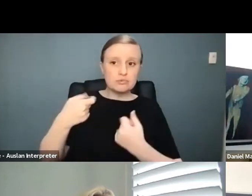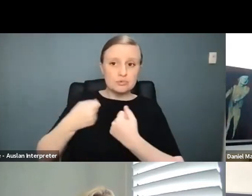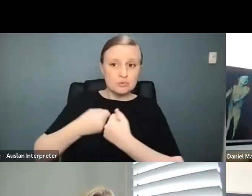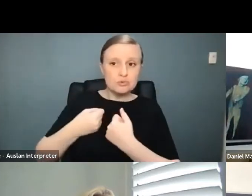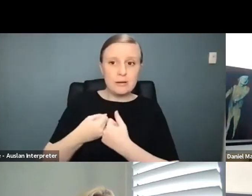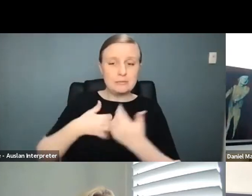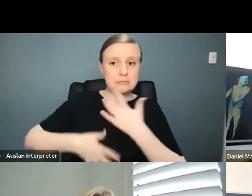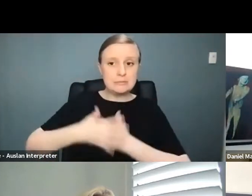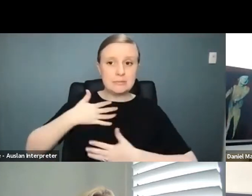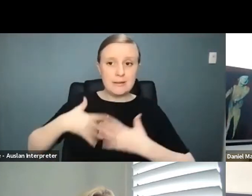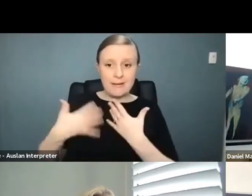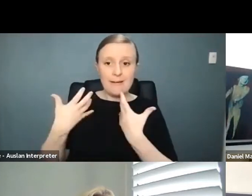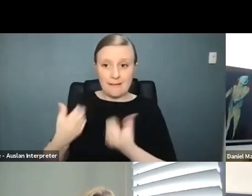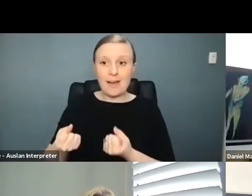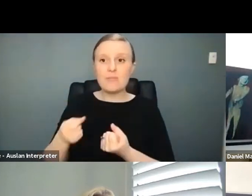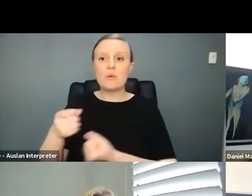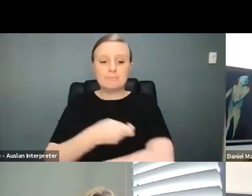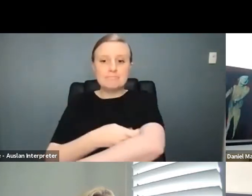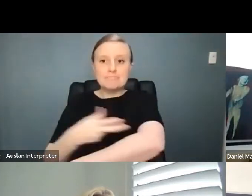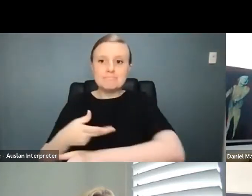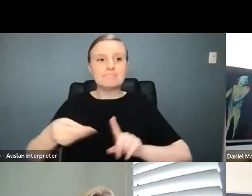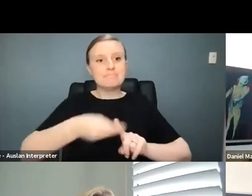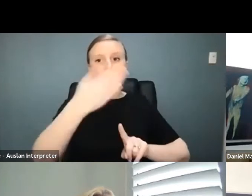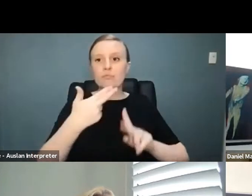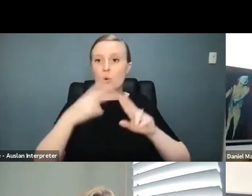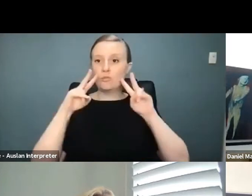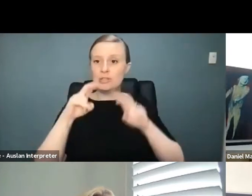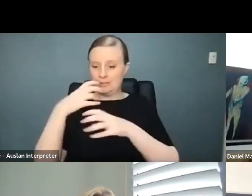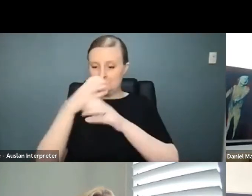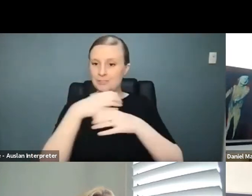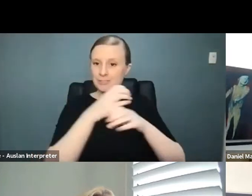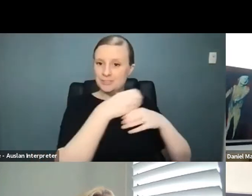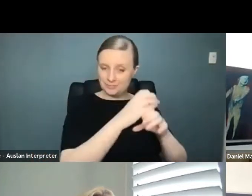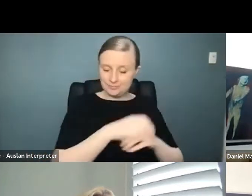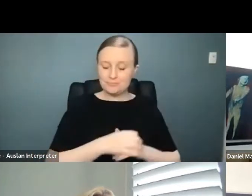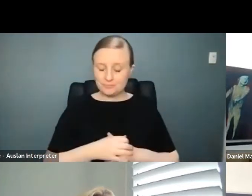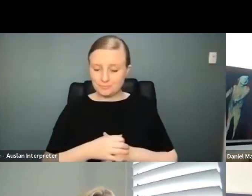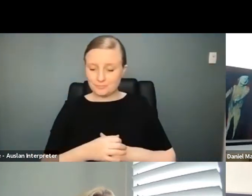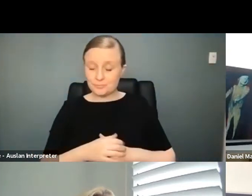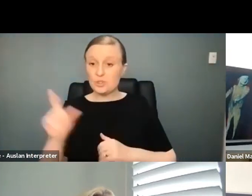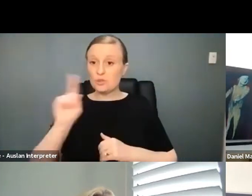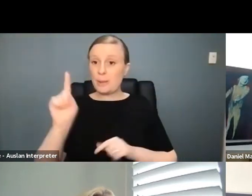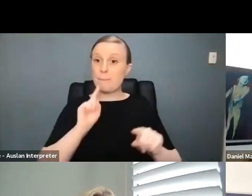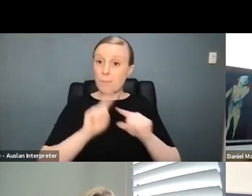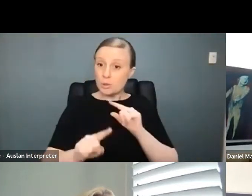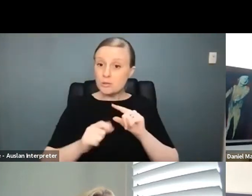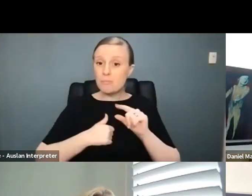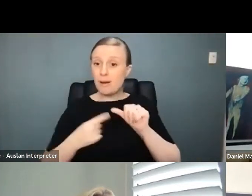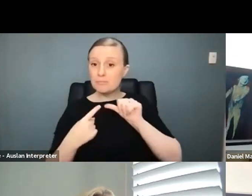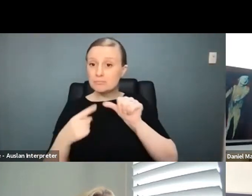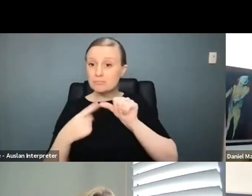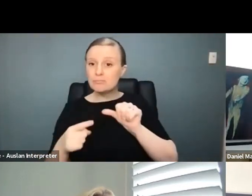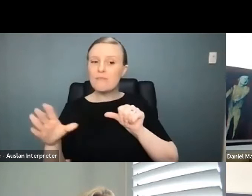looking for nearly 500 different pharmaceuticals and illicit drugs. And so most of my commentary today is based on that experience. And we've had